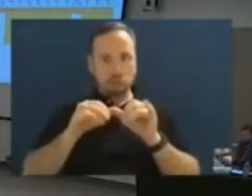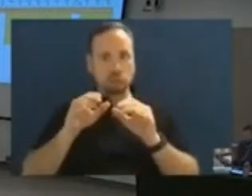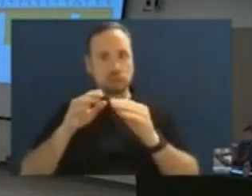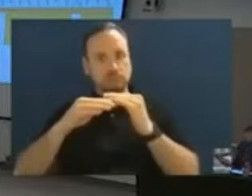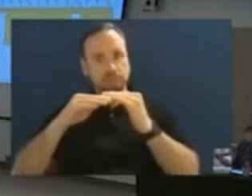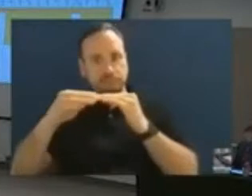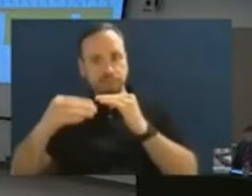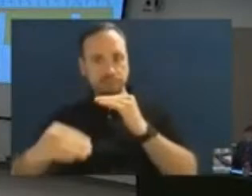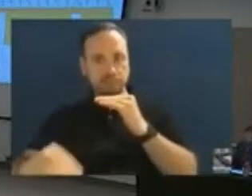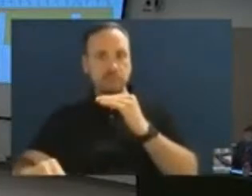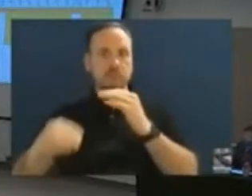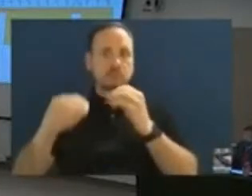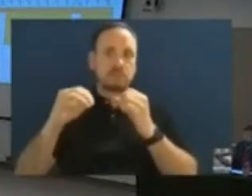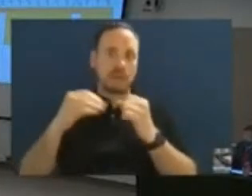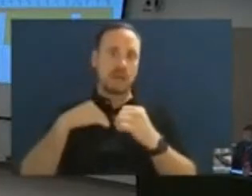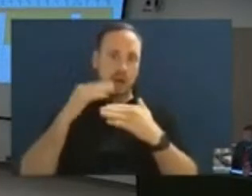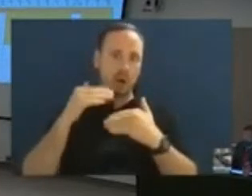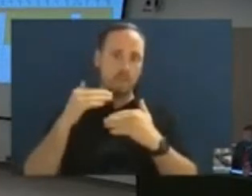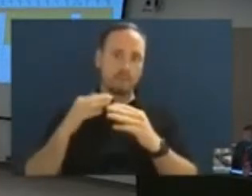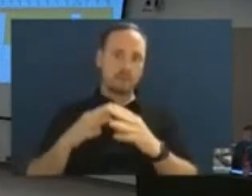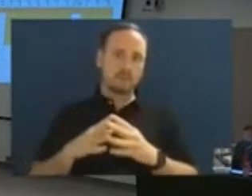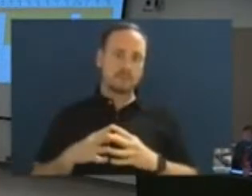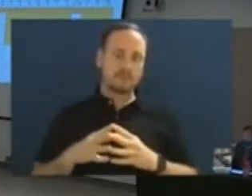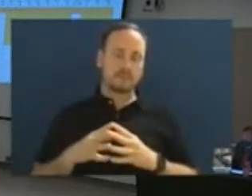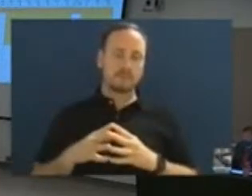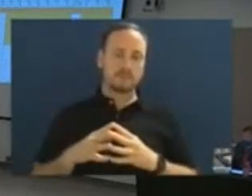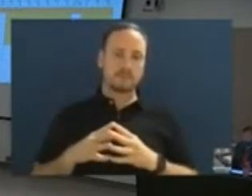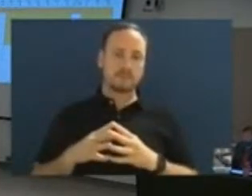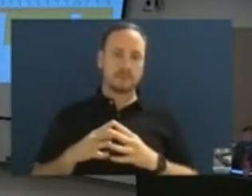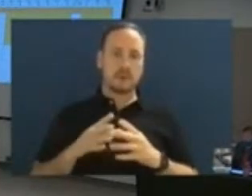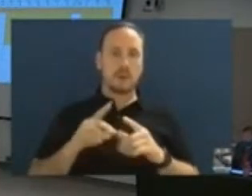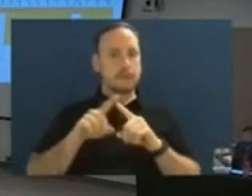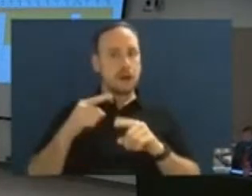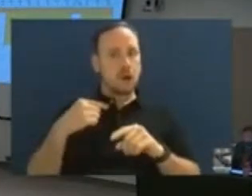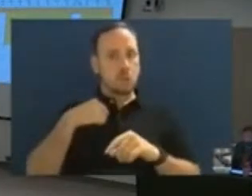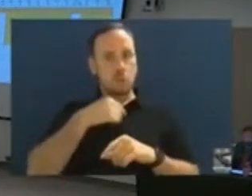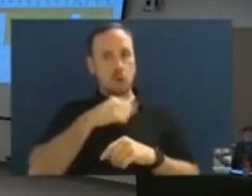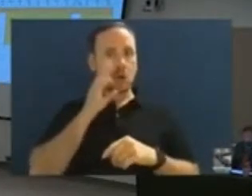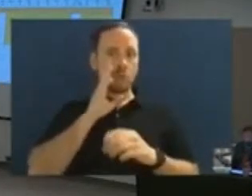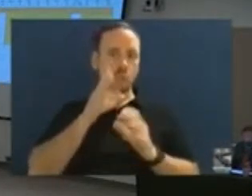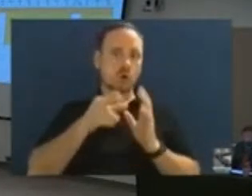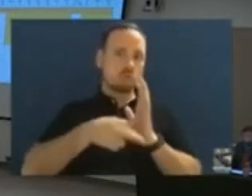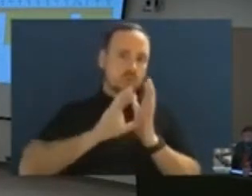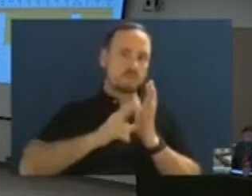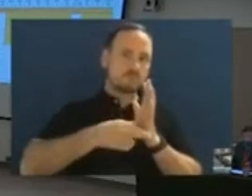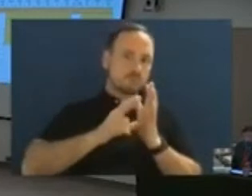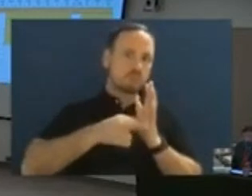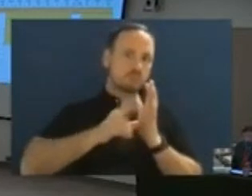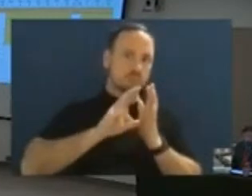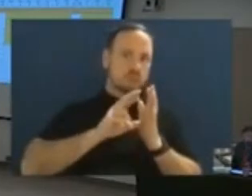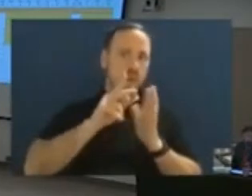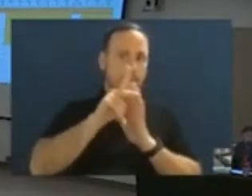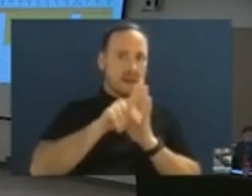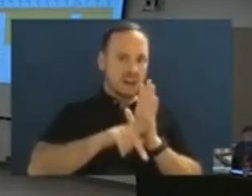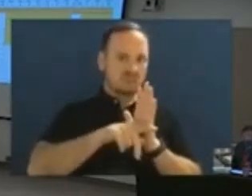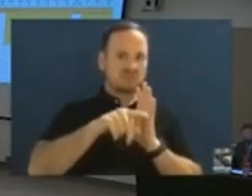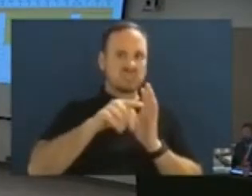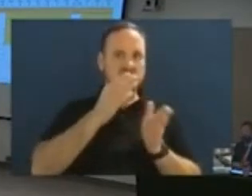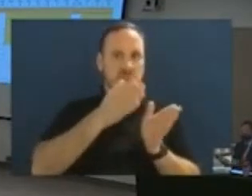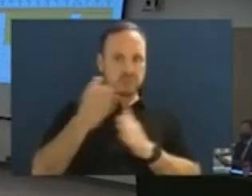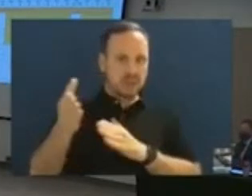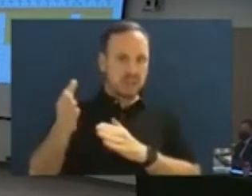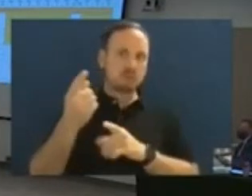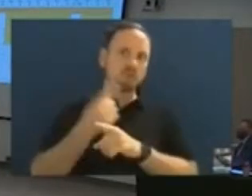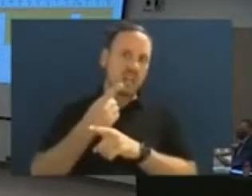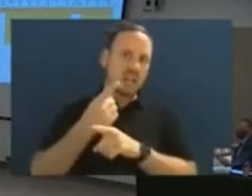we will be reviewing these on a regular basis. That's all. Thank you. All right.